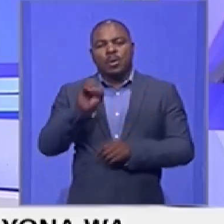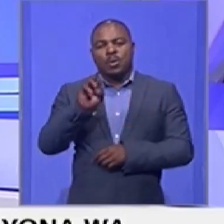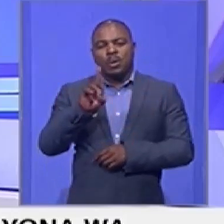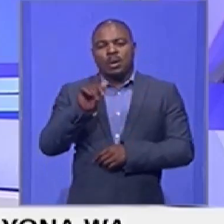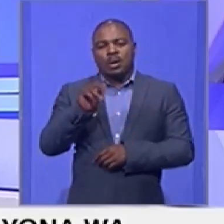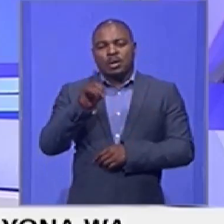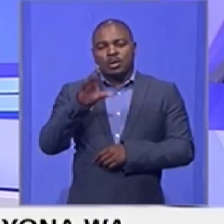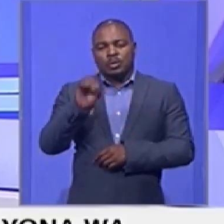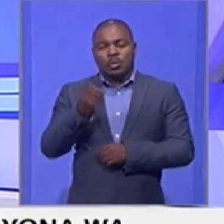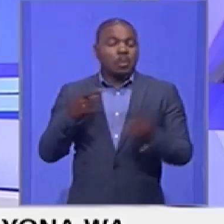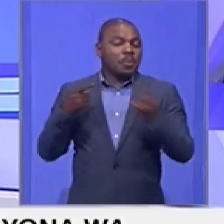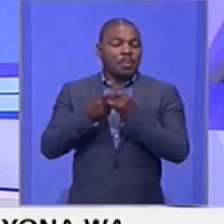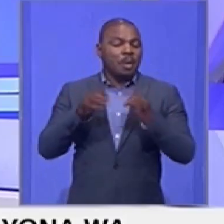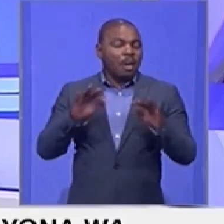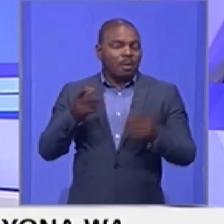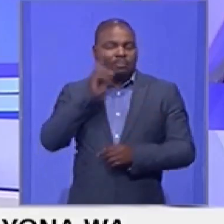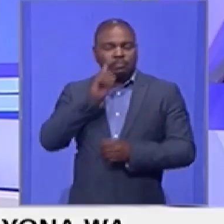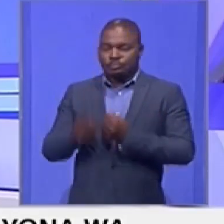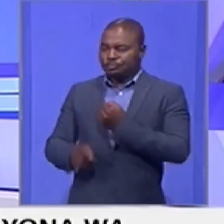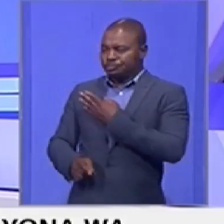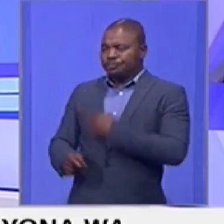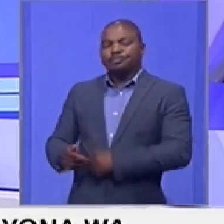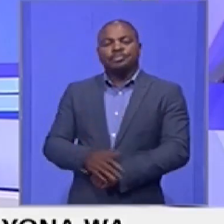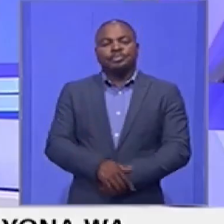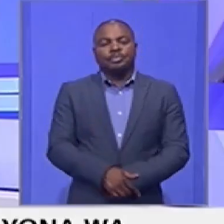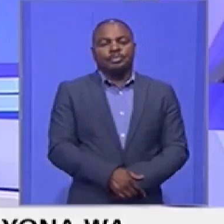Stadium tla re lebeng dintlhakgolo tsa motshameko o.